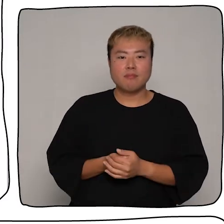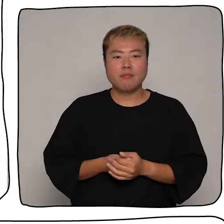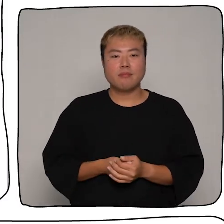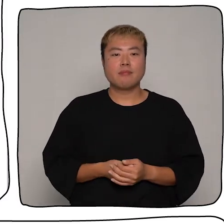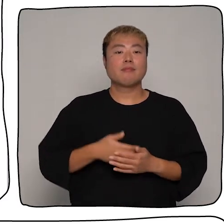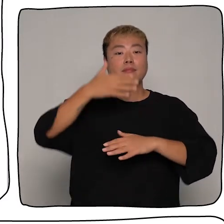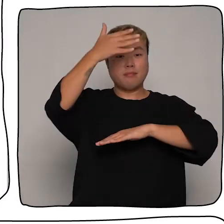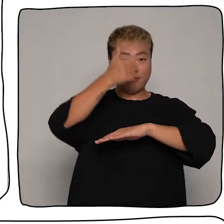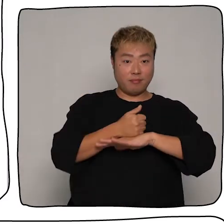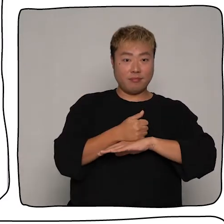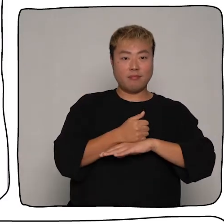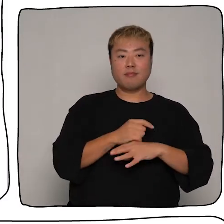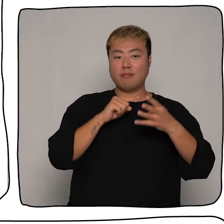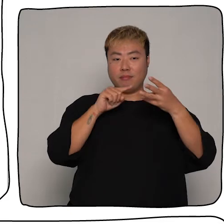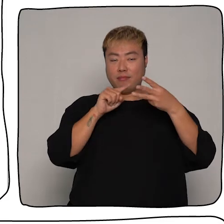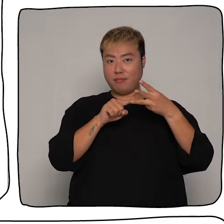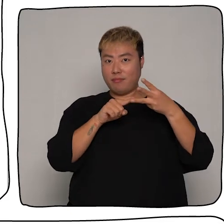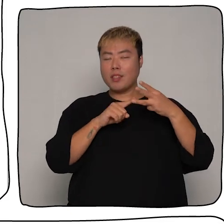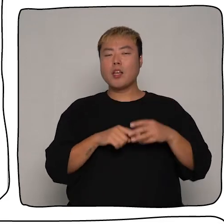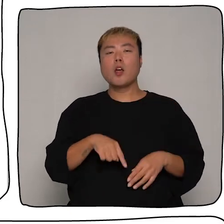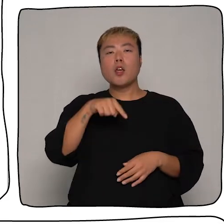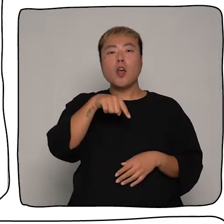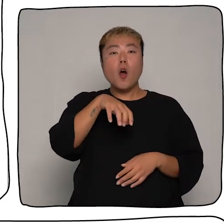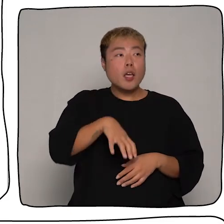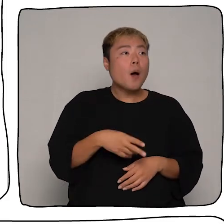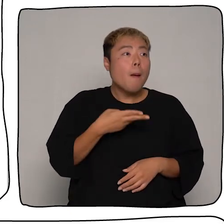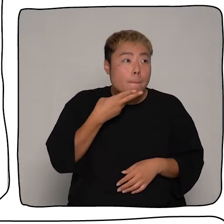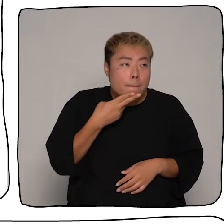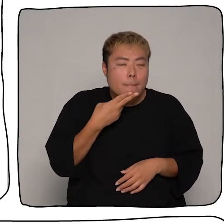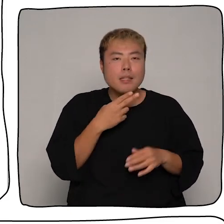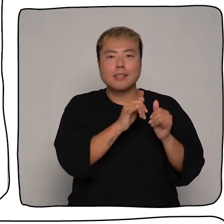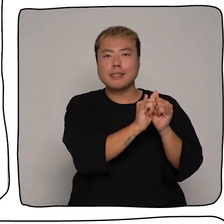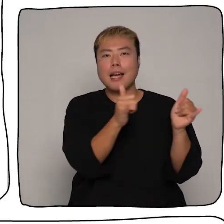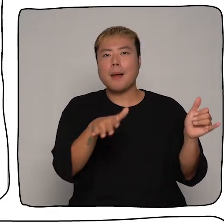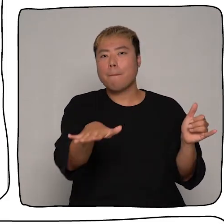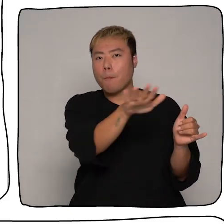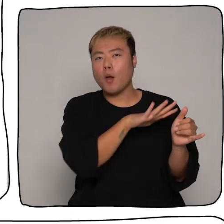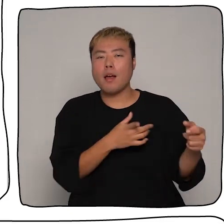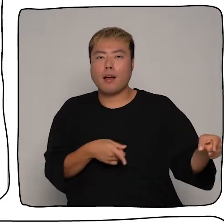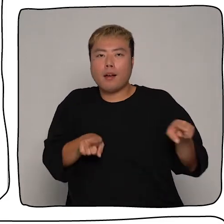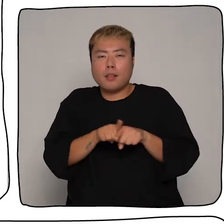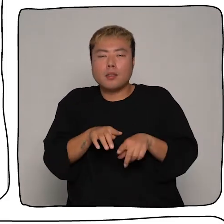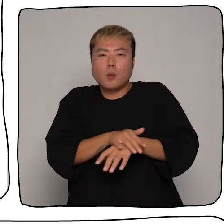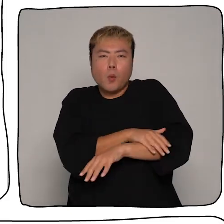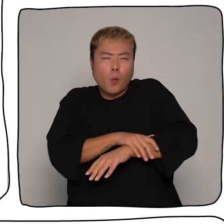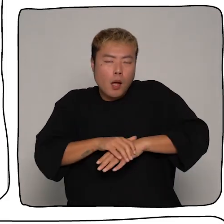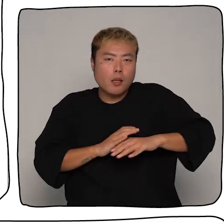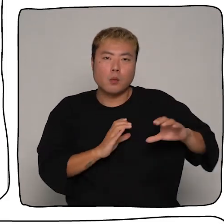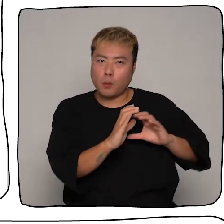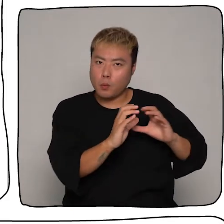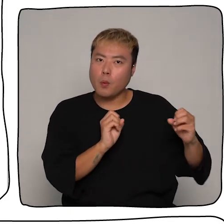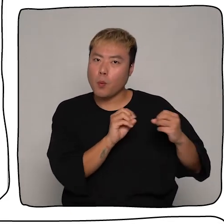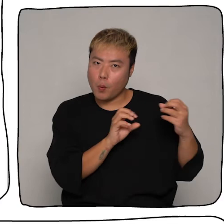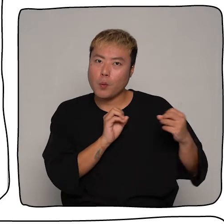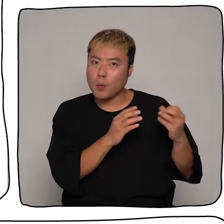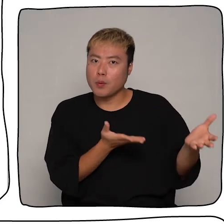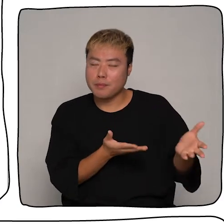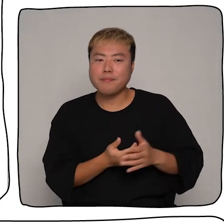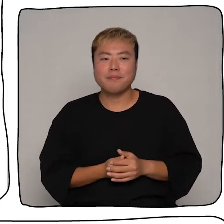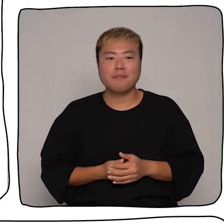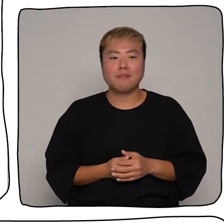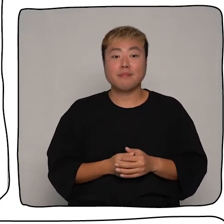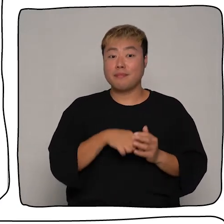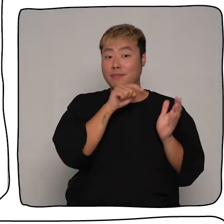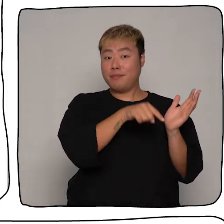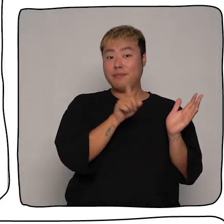the last chapter, titled Haptic Communication with Those Who Are Not Here. In this chapter, I will